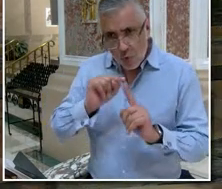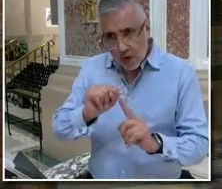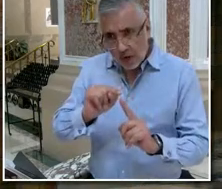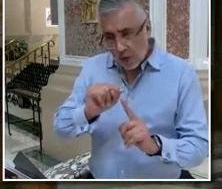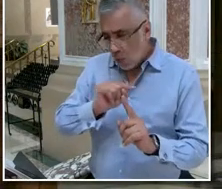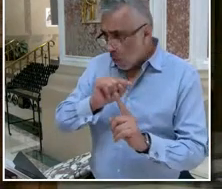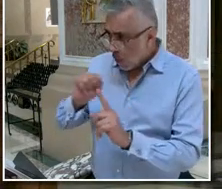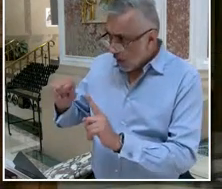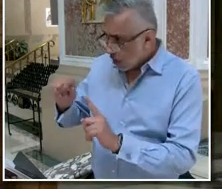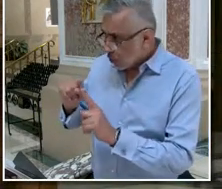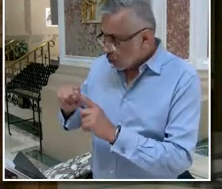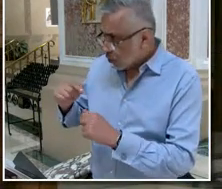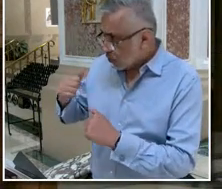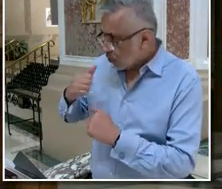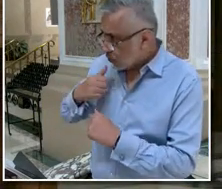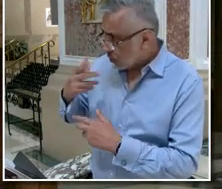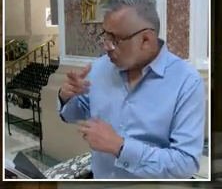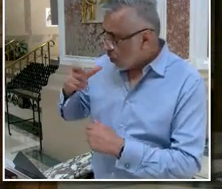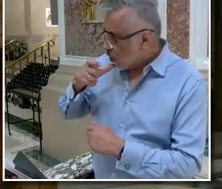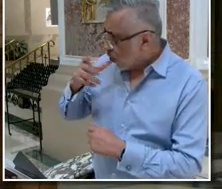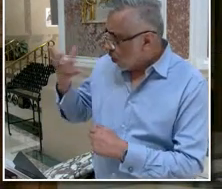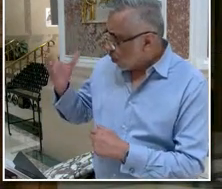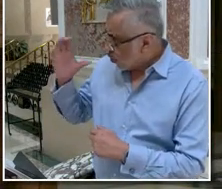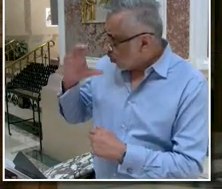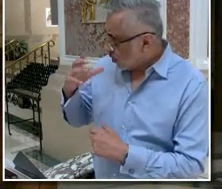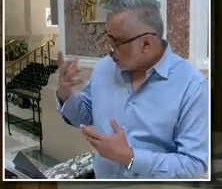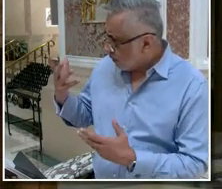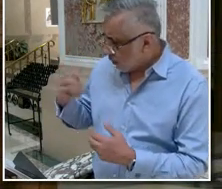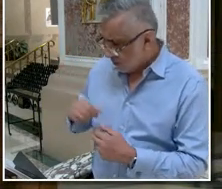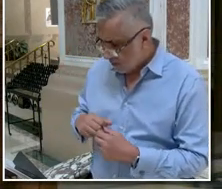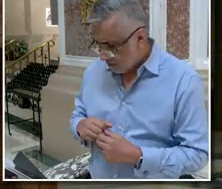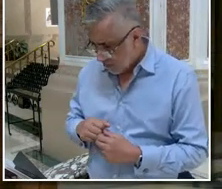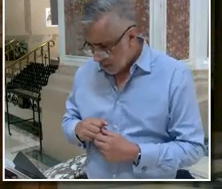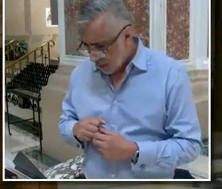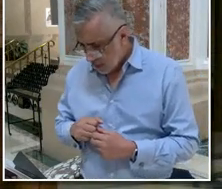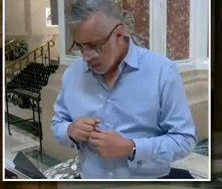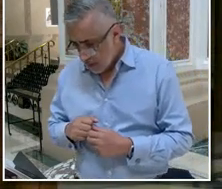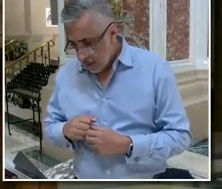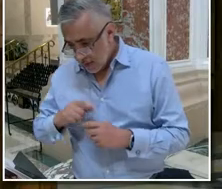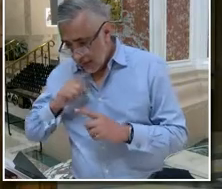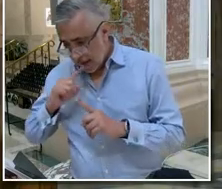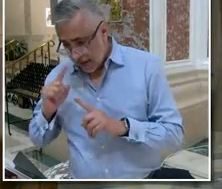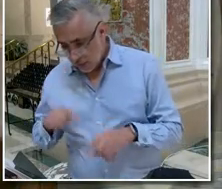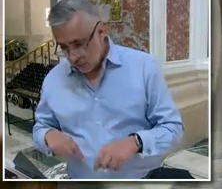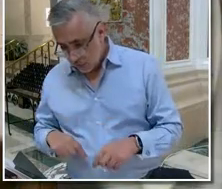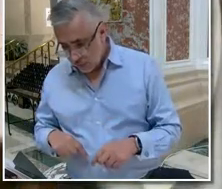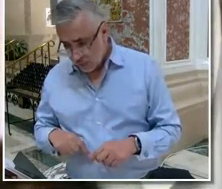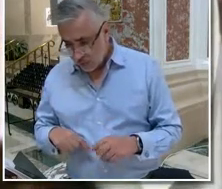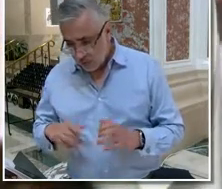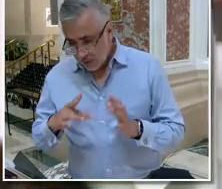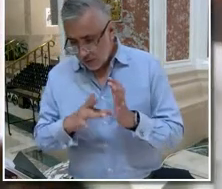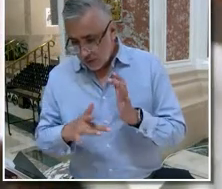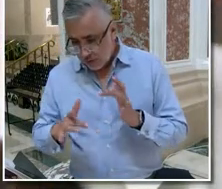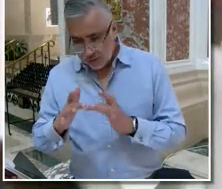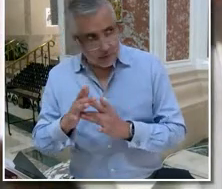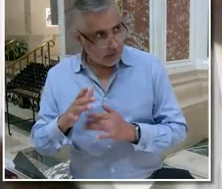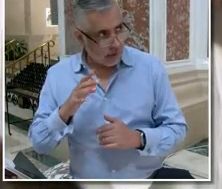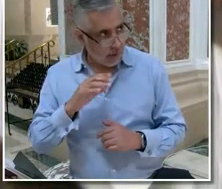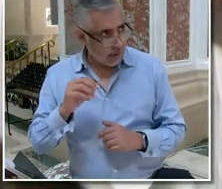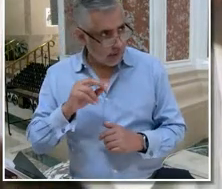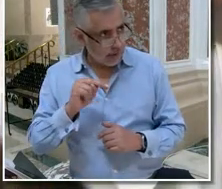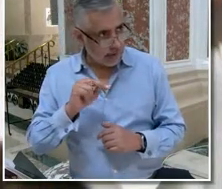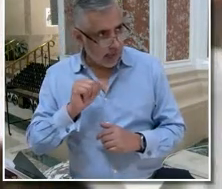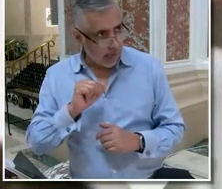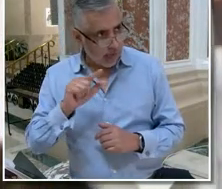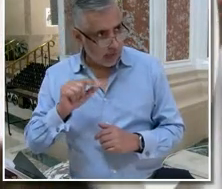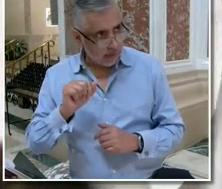them, "Whom are you looking for?" They answered him, "Jesus the